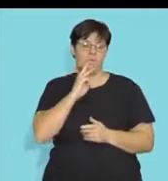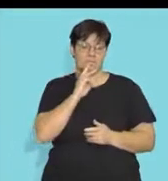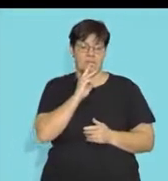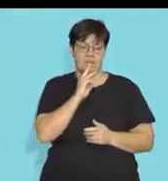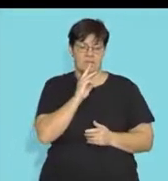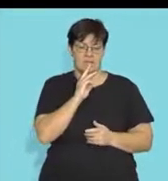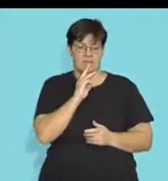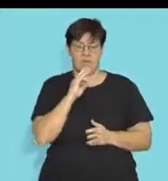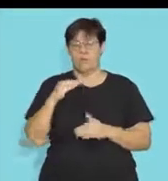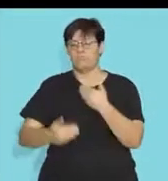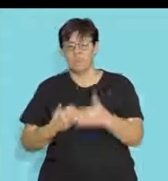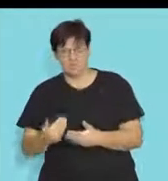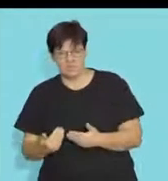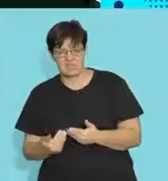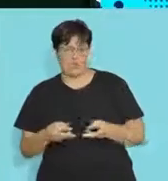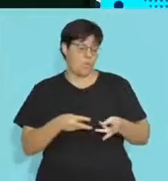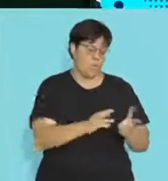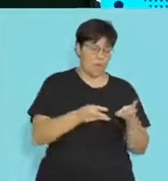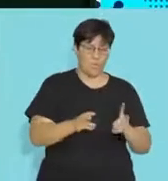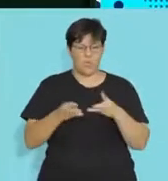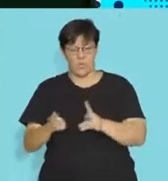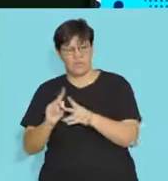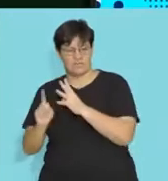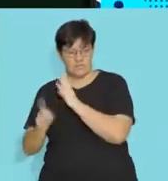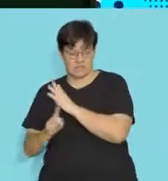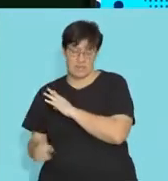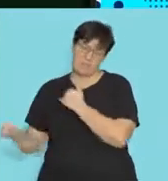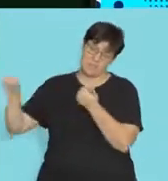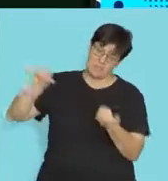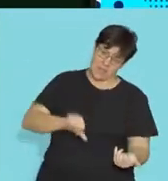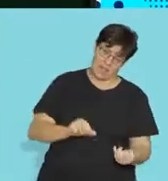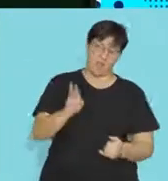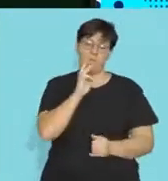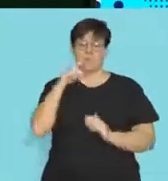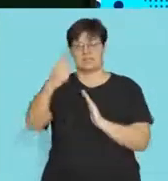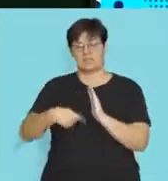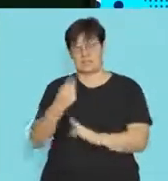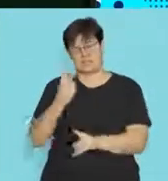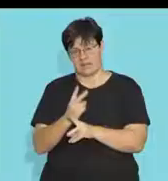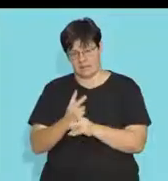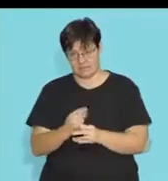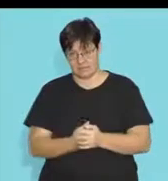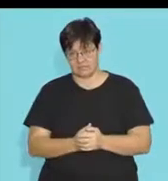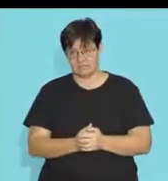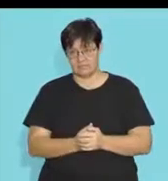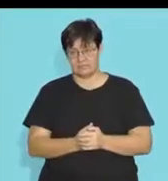water is processed in different forms and returns back to the water cycle.